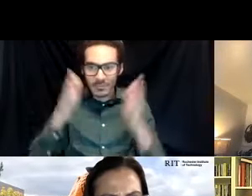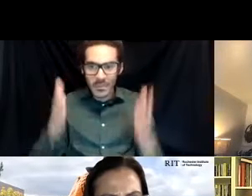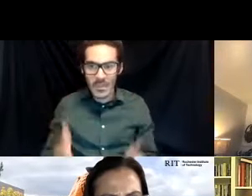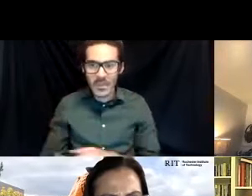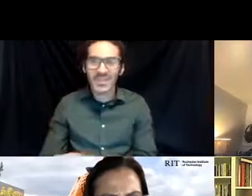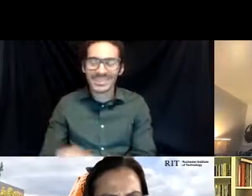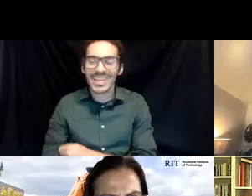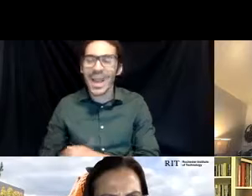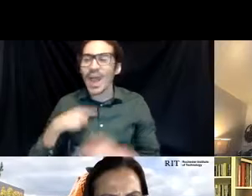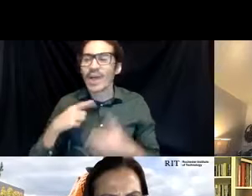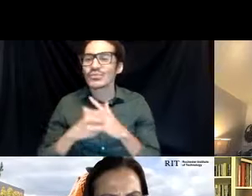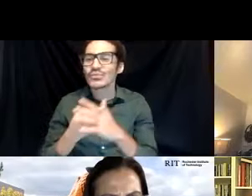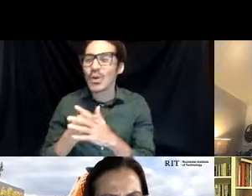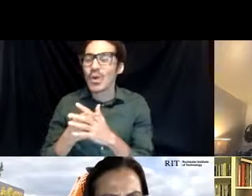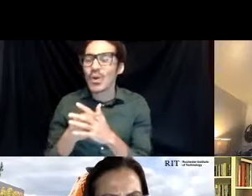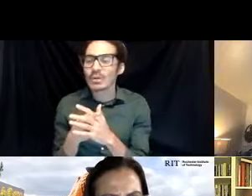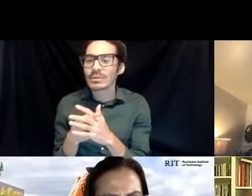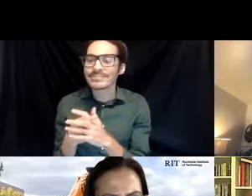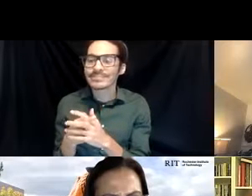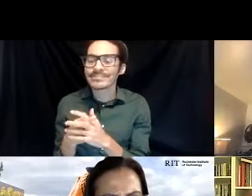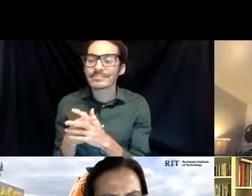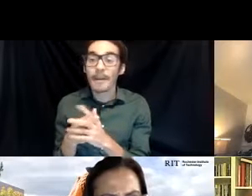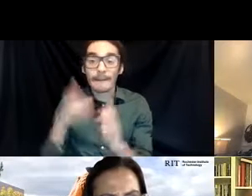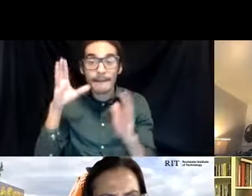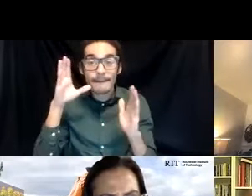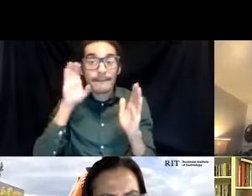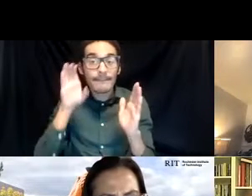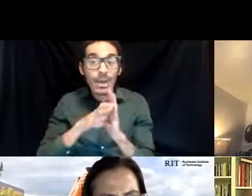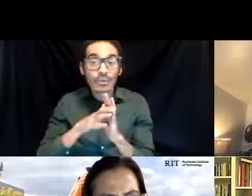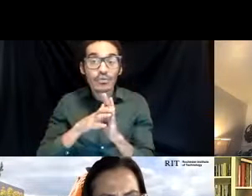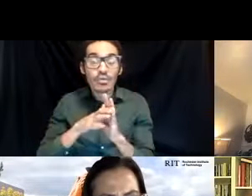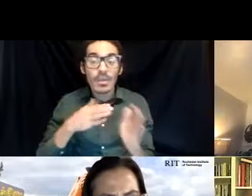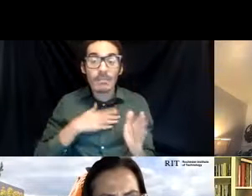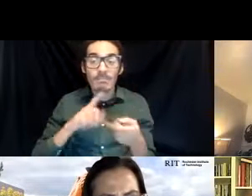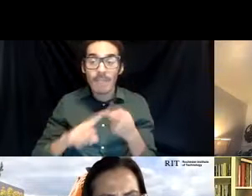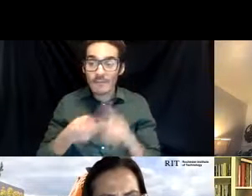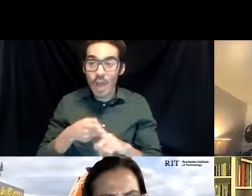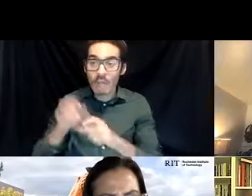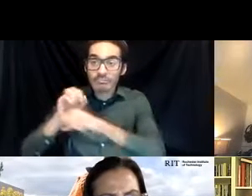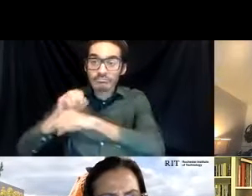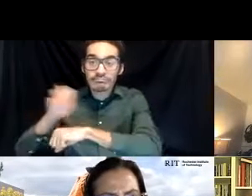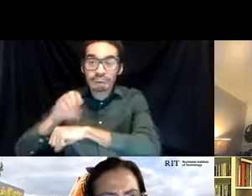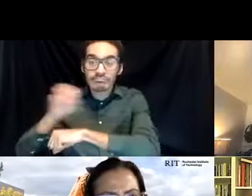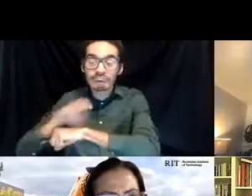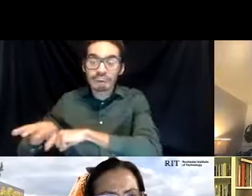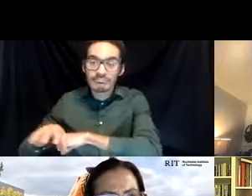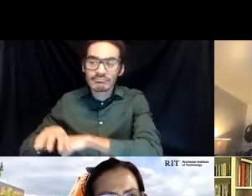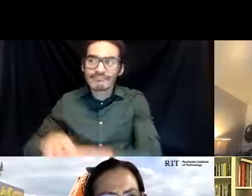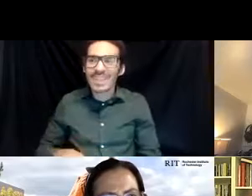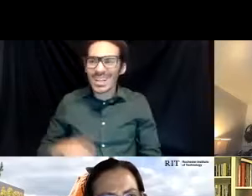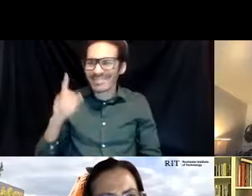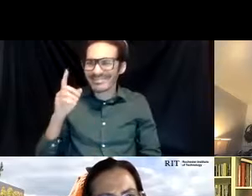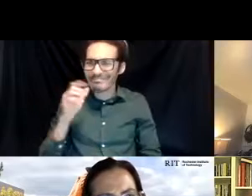started introducing him to, I send him pictures of my friends, and my friends look very different from the people that his friends